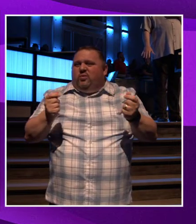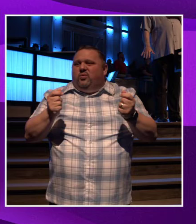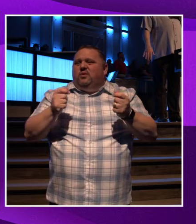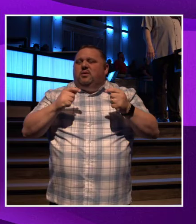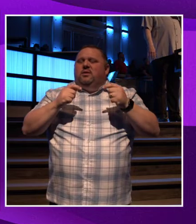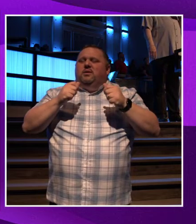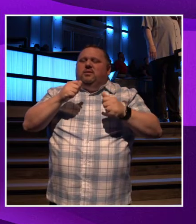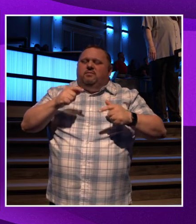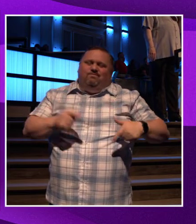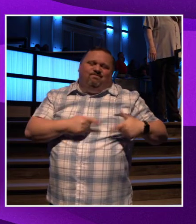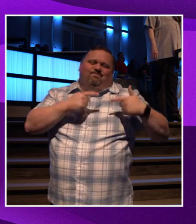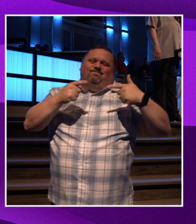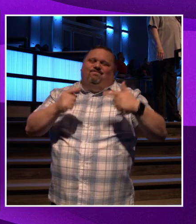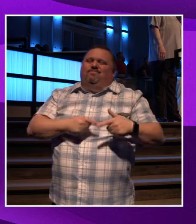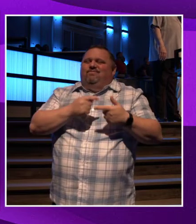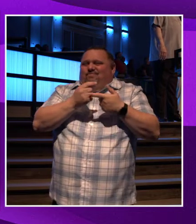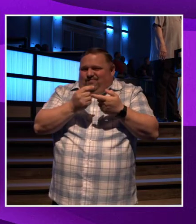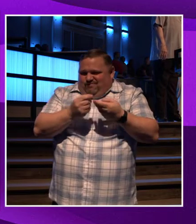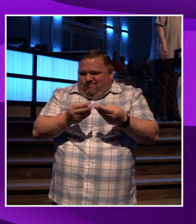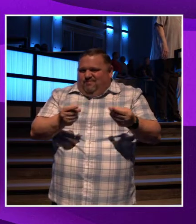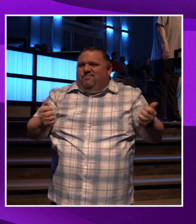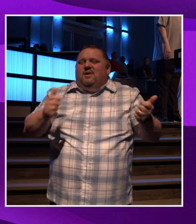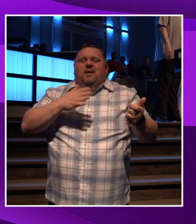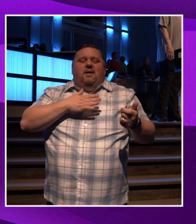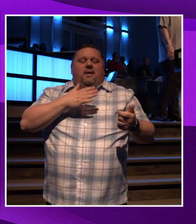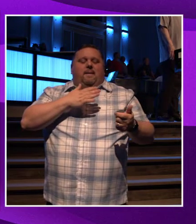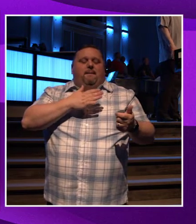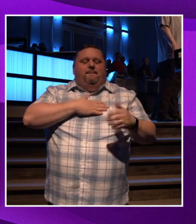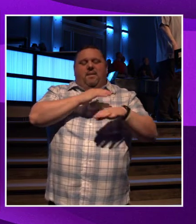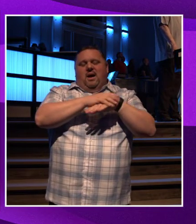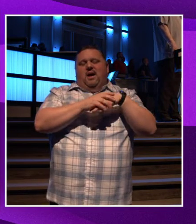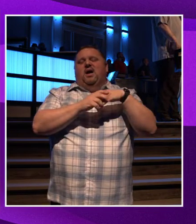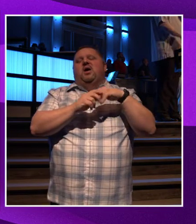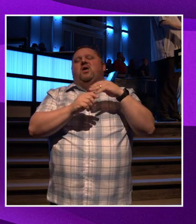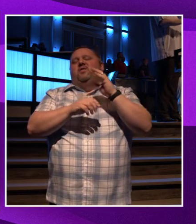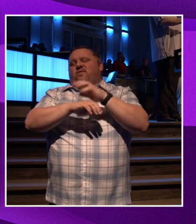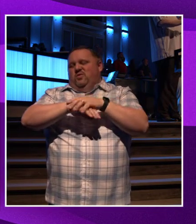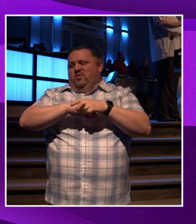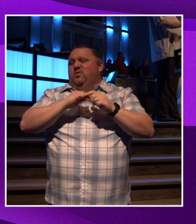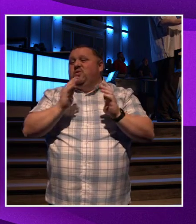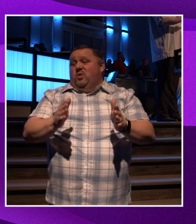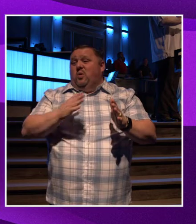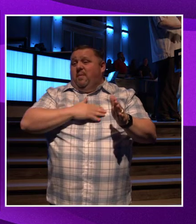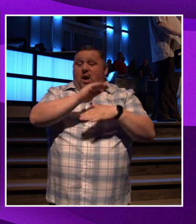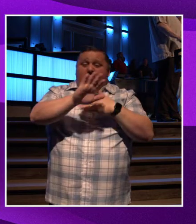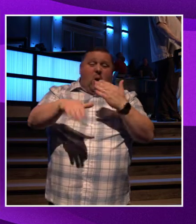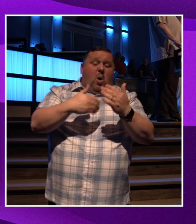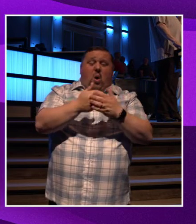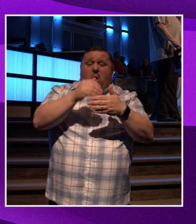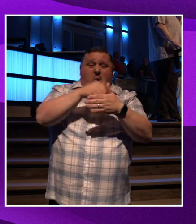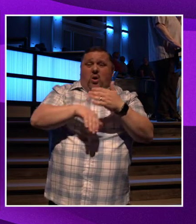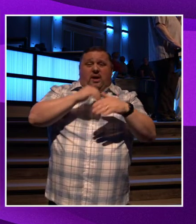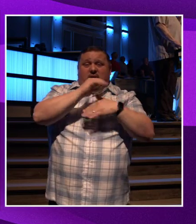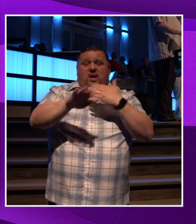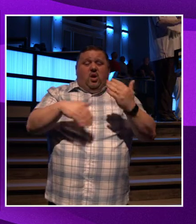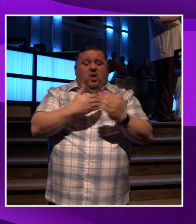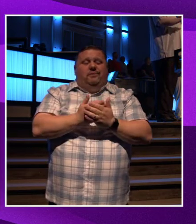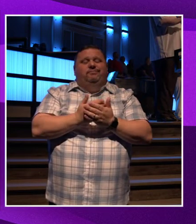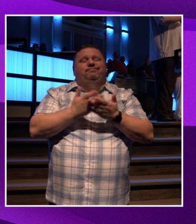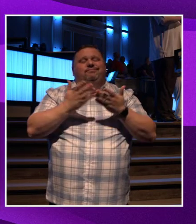when striving cease. My comforter, my all in